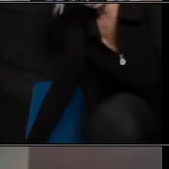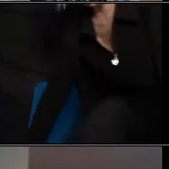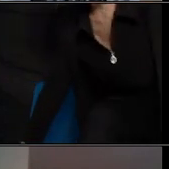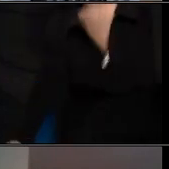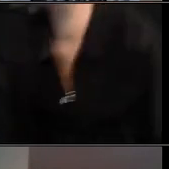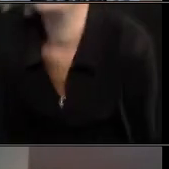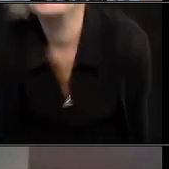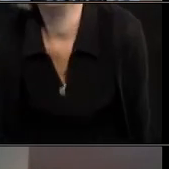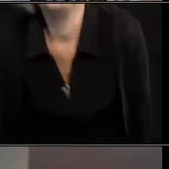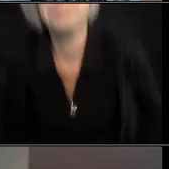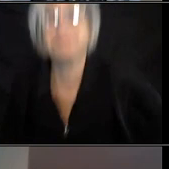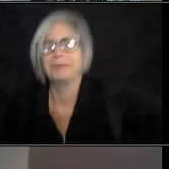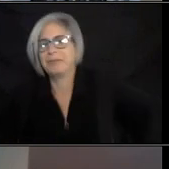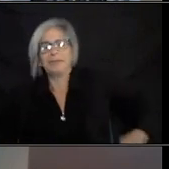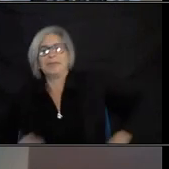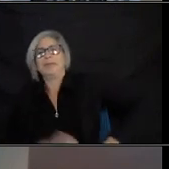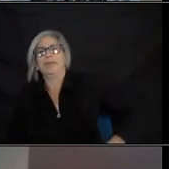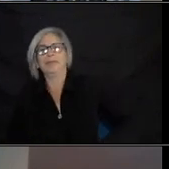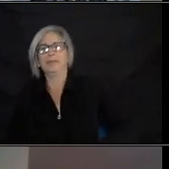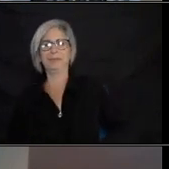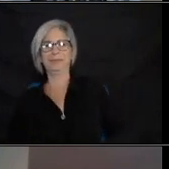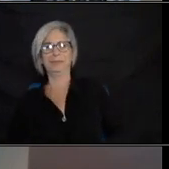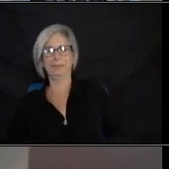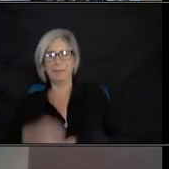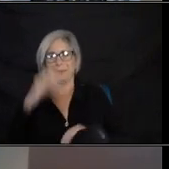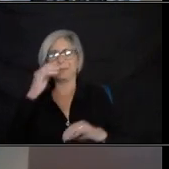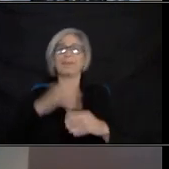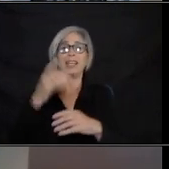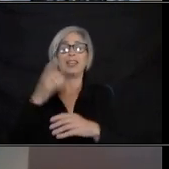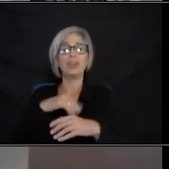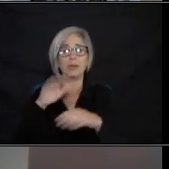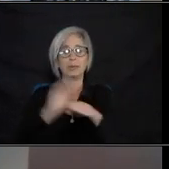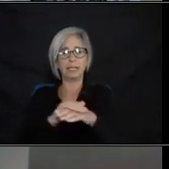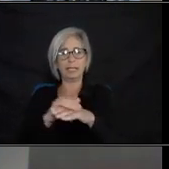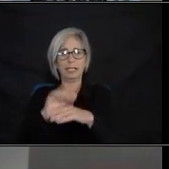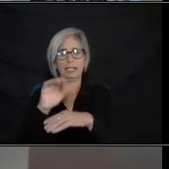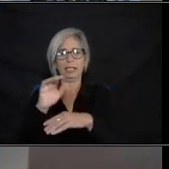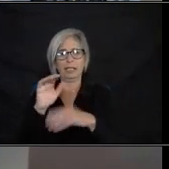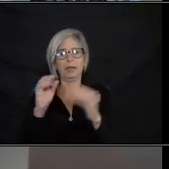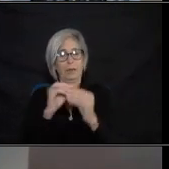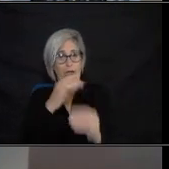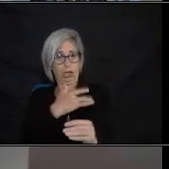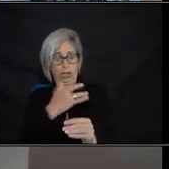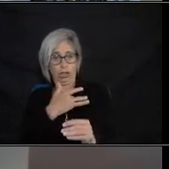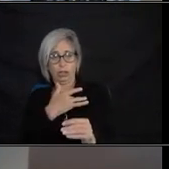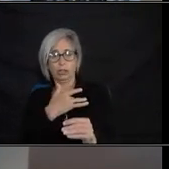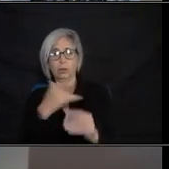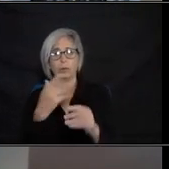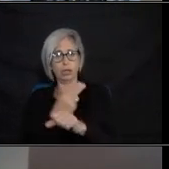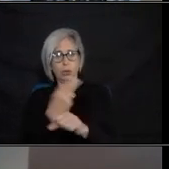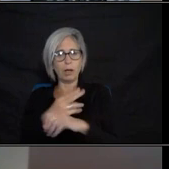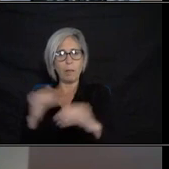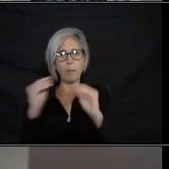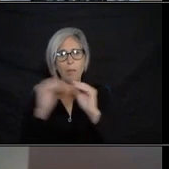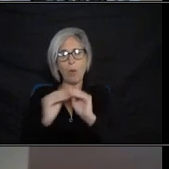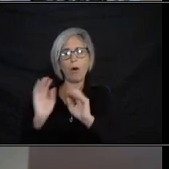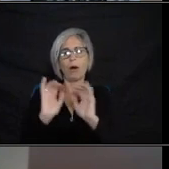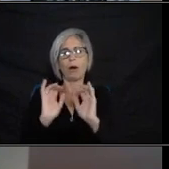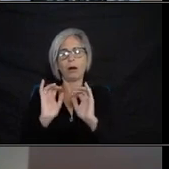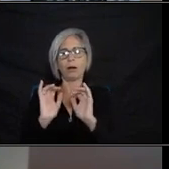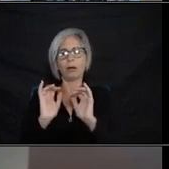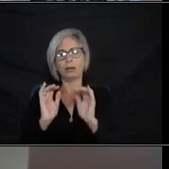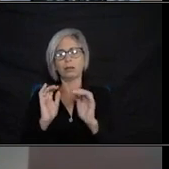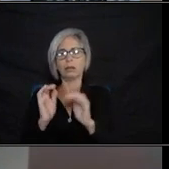services and information about the city. You can pay bills, report concerns, read city news, and more. Some of